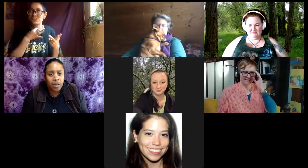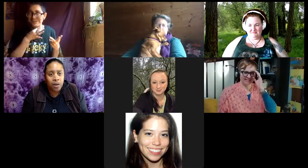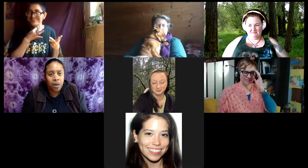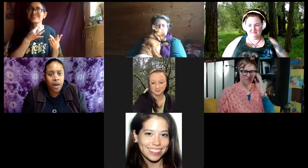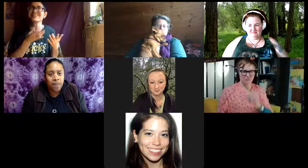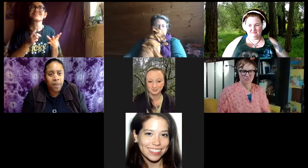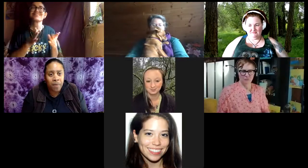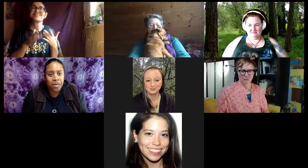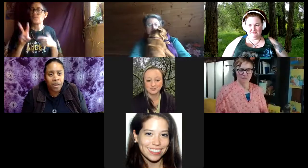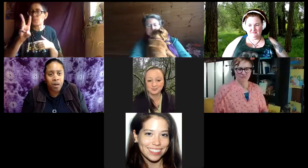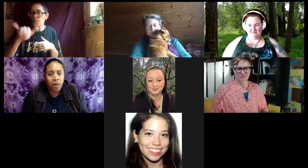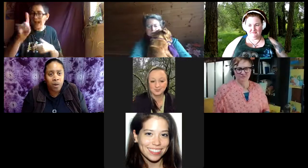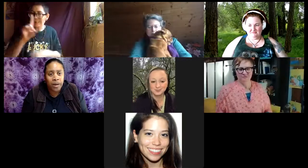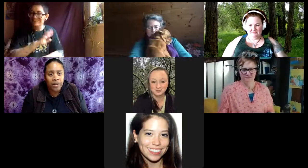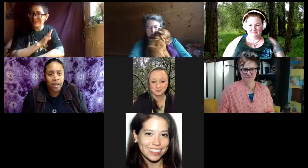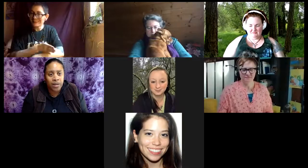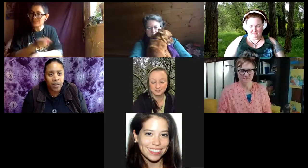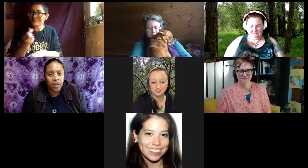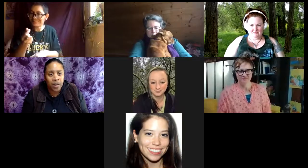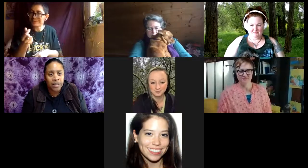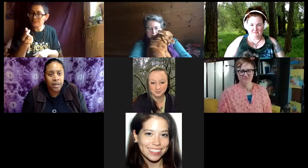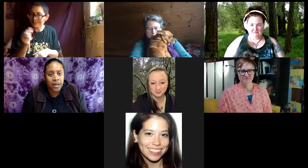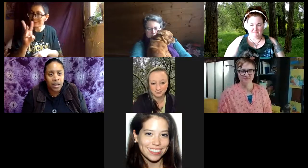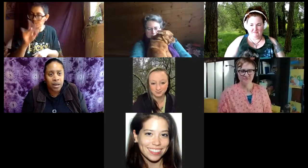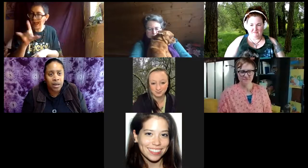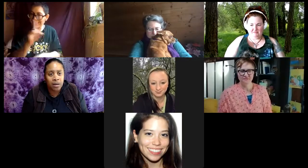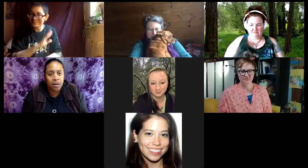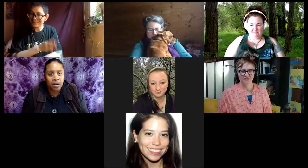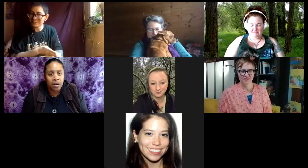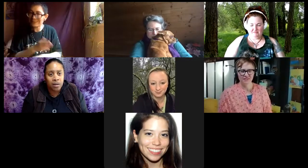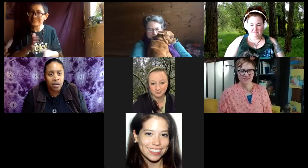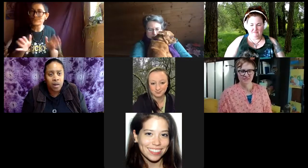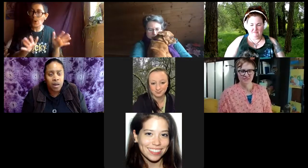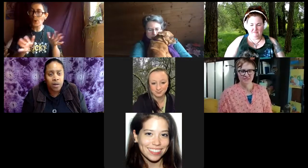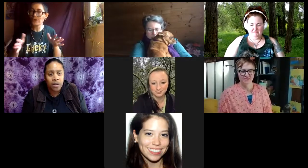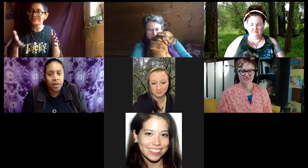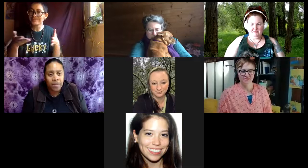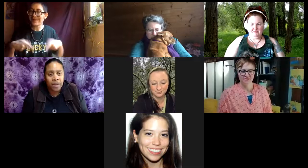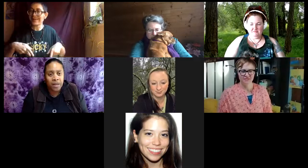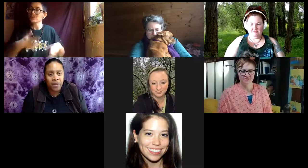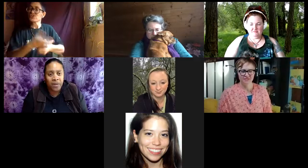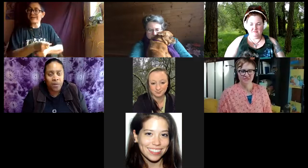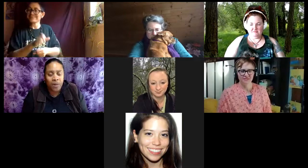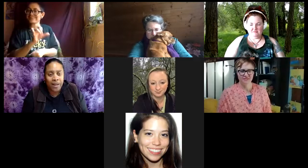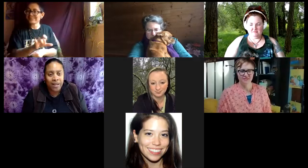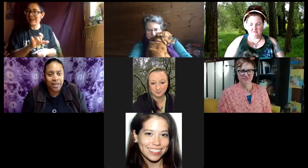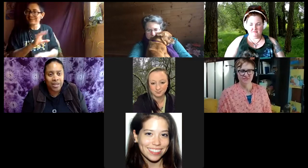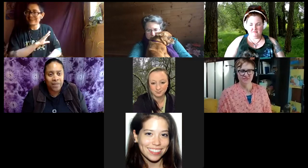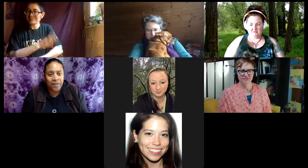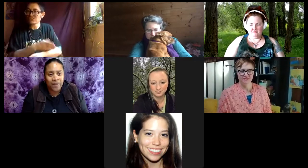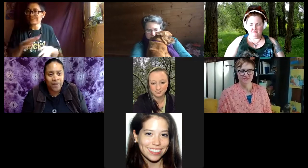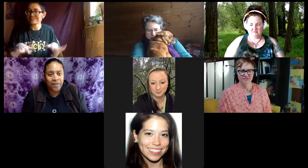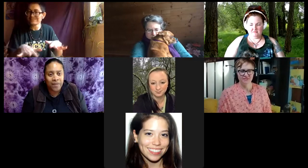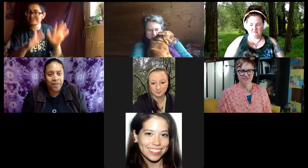And so go ahead and play with it, you know, and exercise your curiosity. And, you know, it's going to be a little bit of a wild